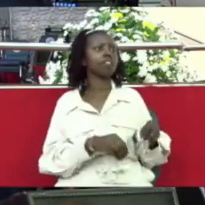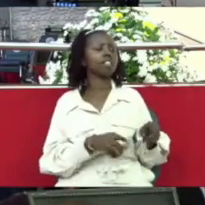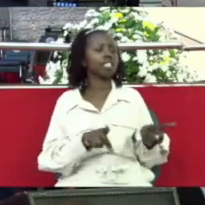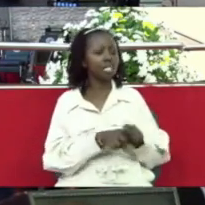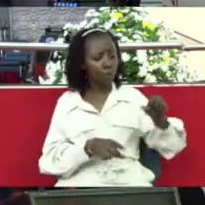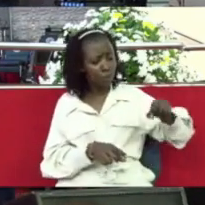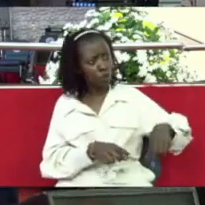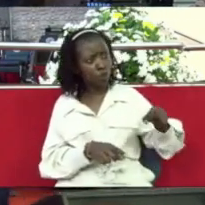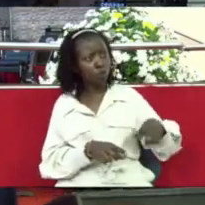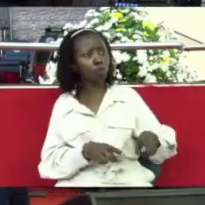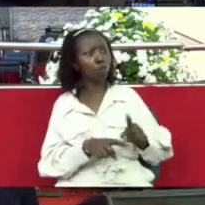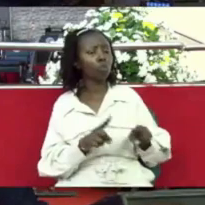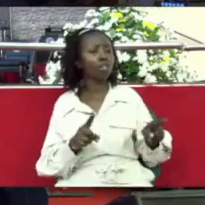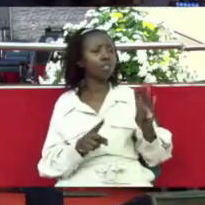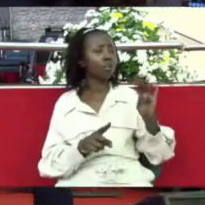But by Friday,